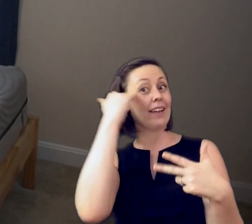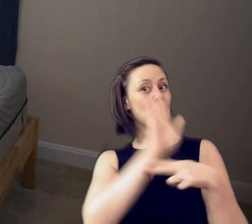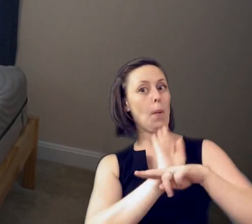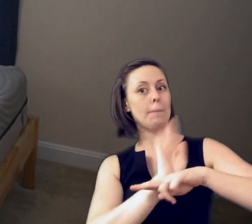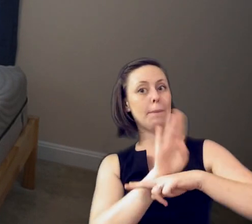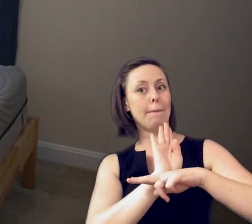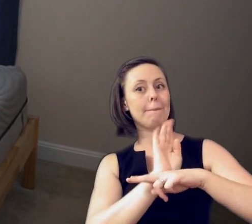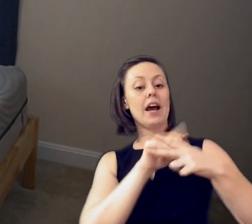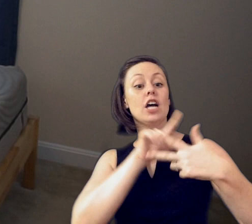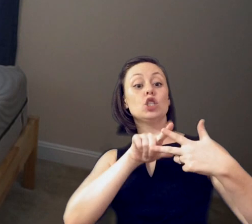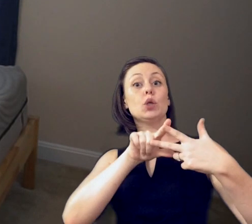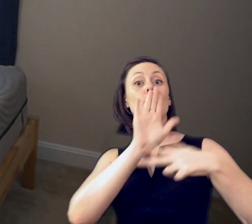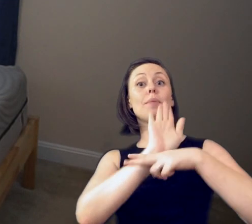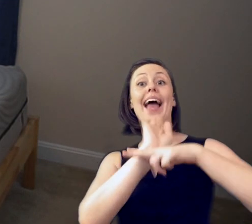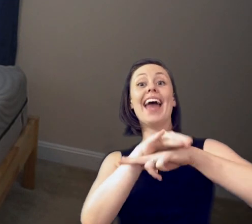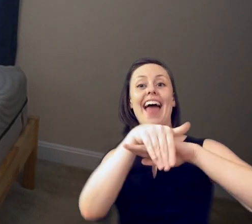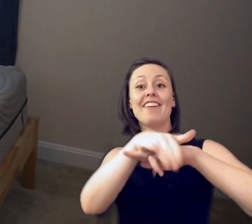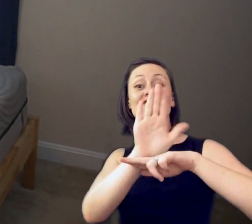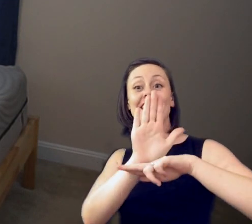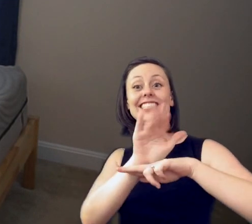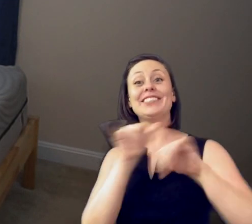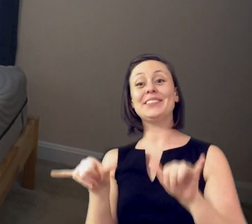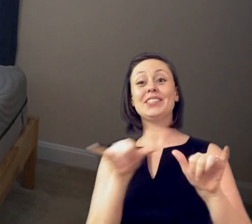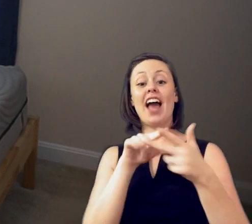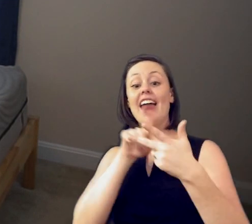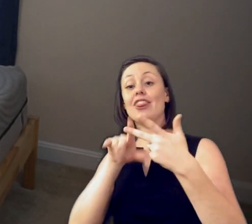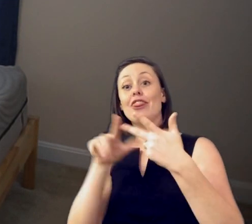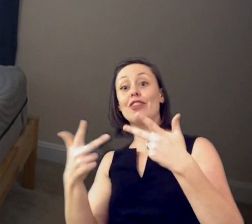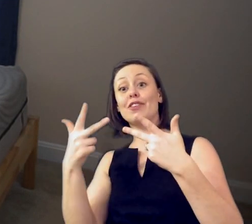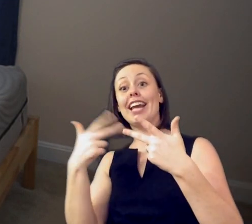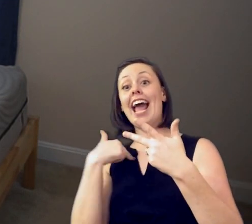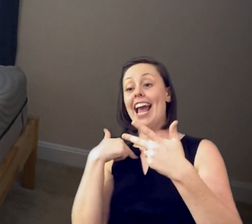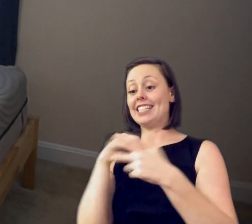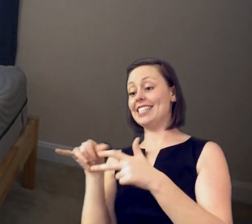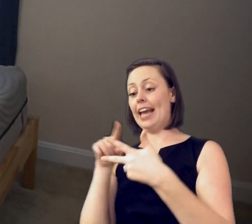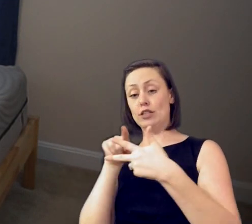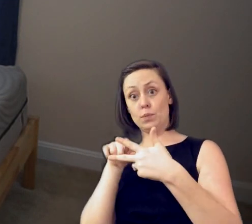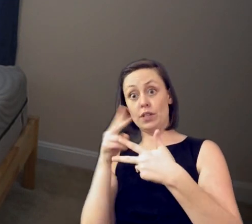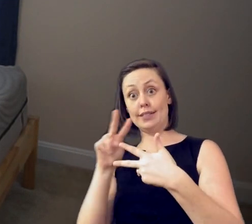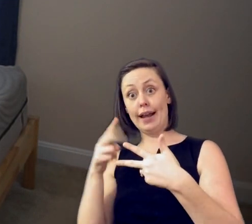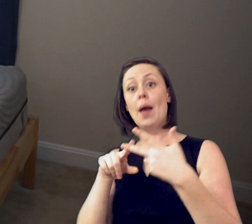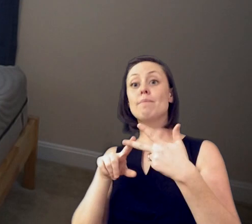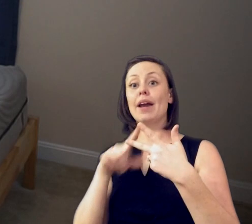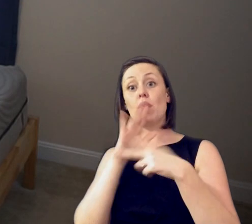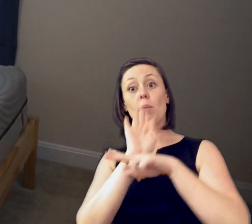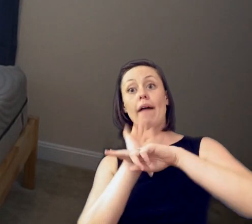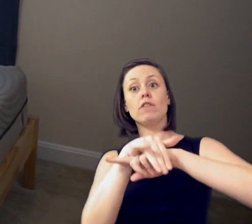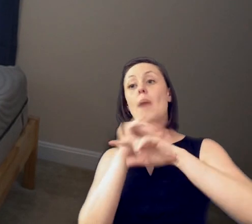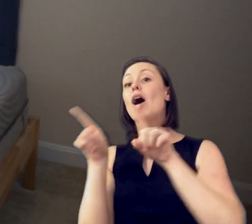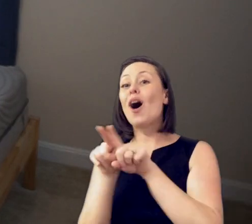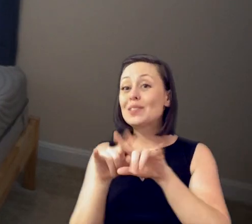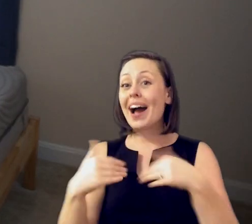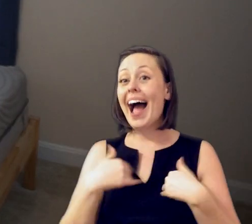FlexFit 2 will raise the head and the foot. And FlexFit 3 is a lot like 2 to where it raises the head and foot, and there's